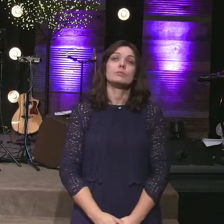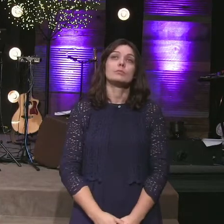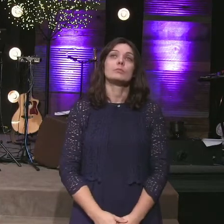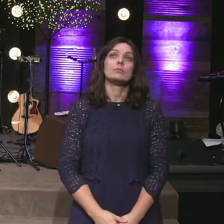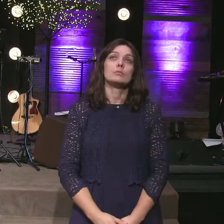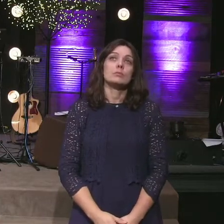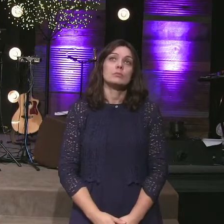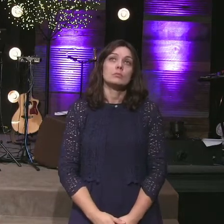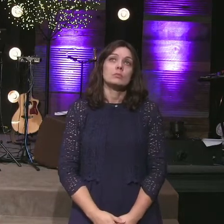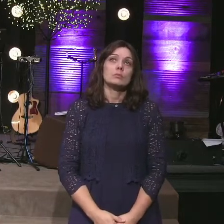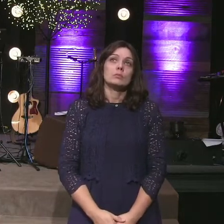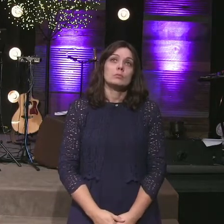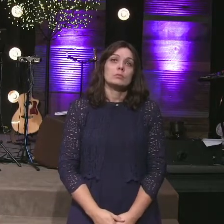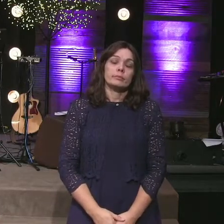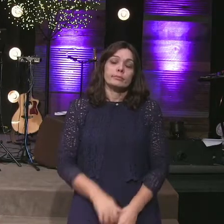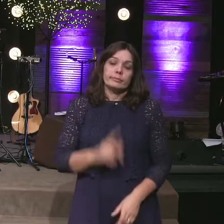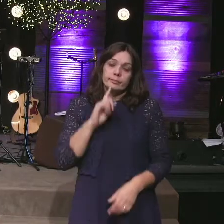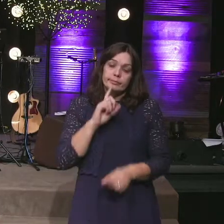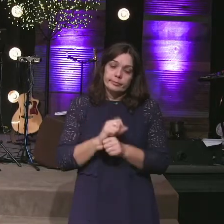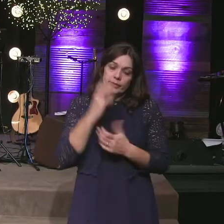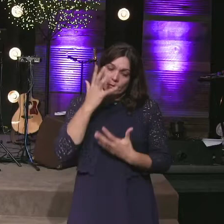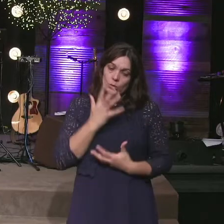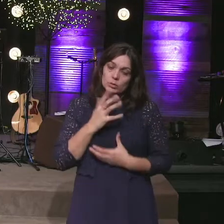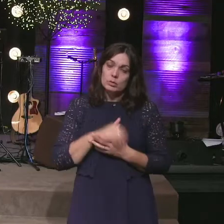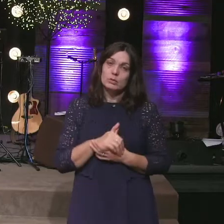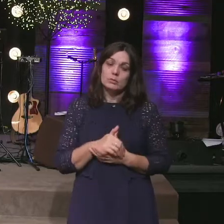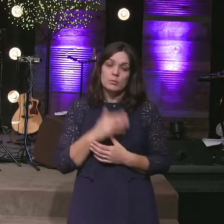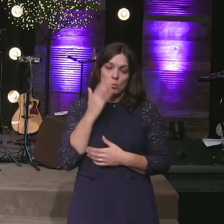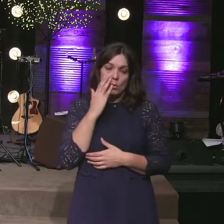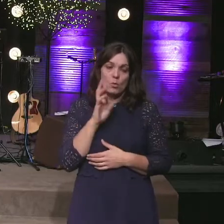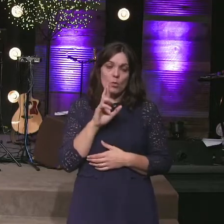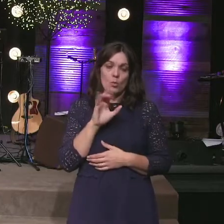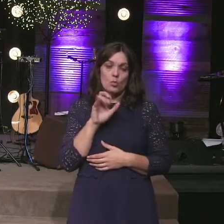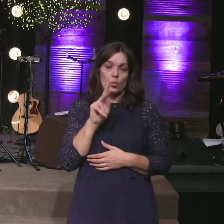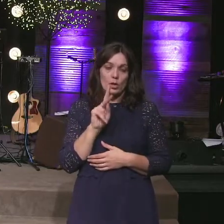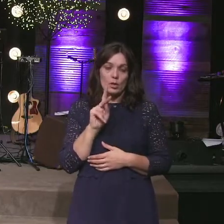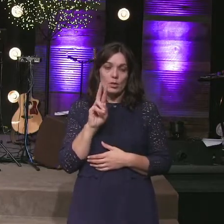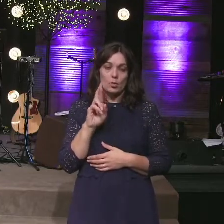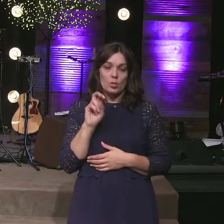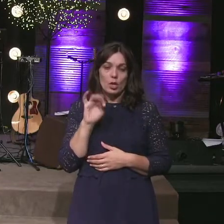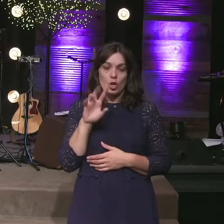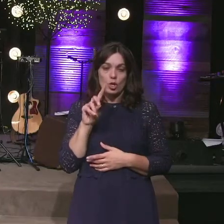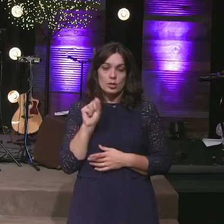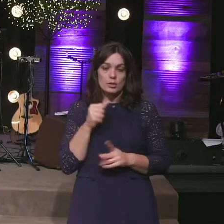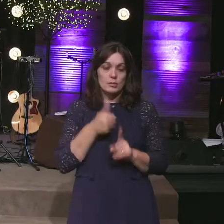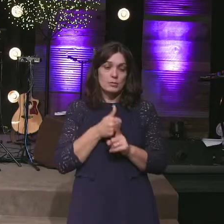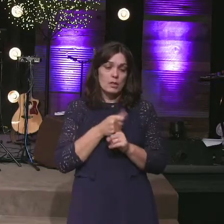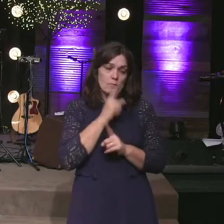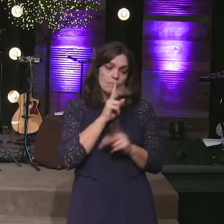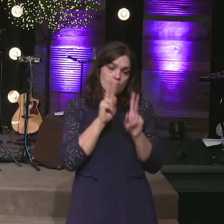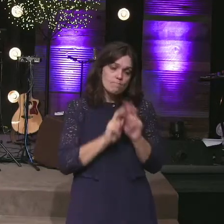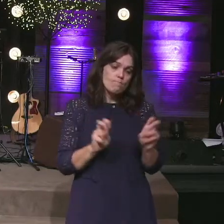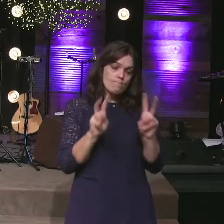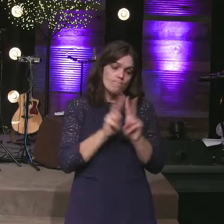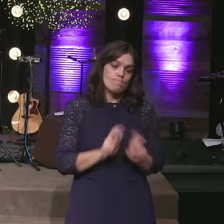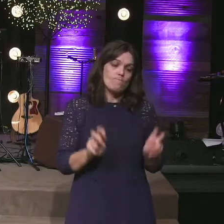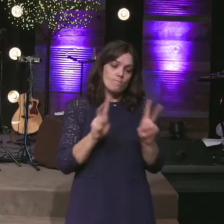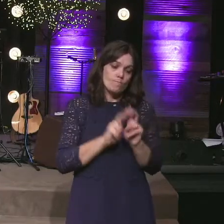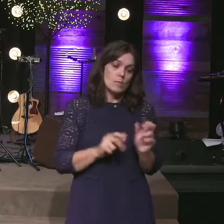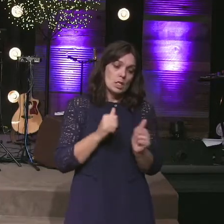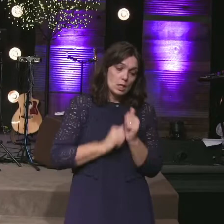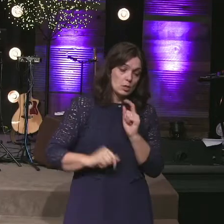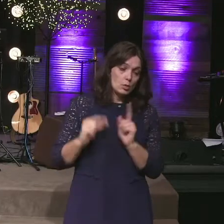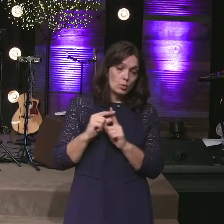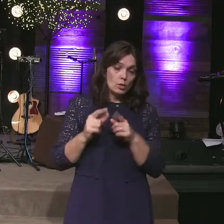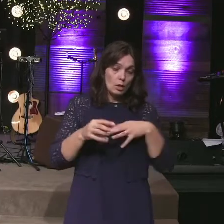But it's unfortunate. You know, Rick Renner, he dissects every word and explains the Hebrew and the Greek,